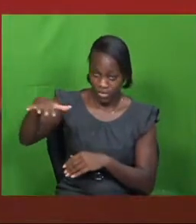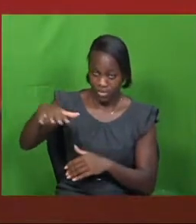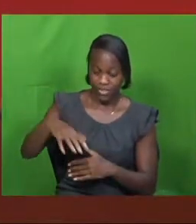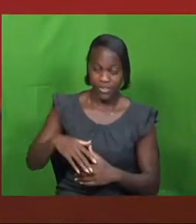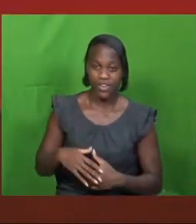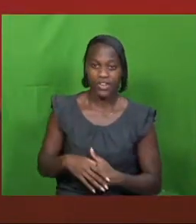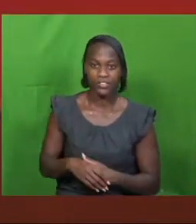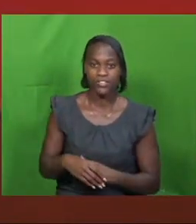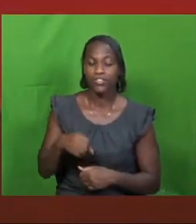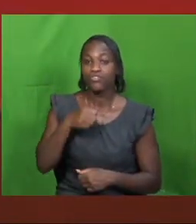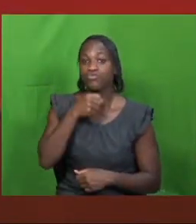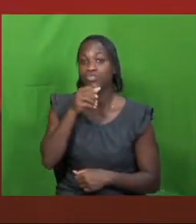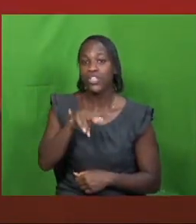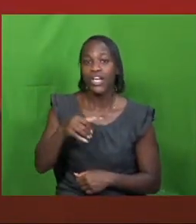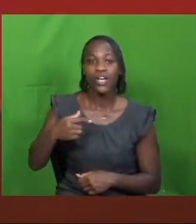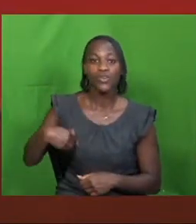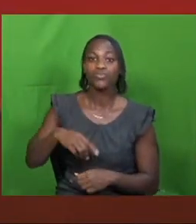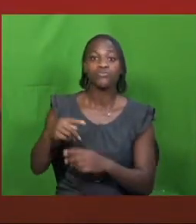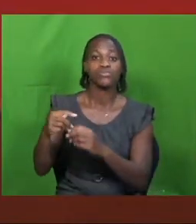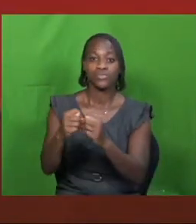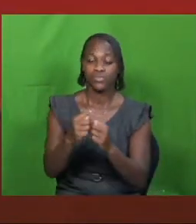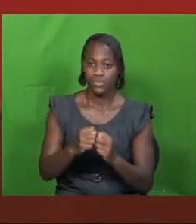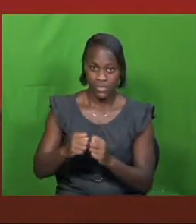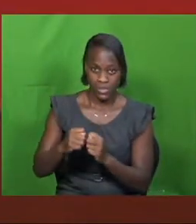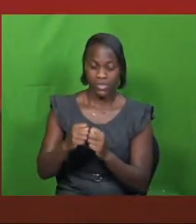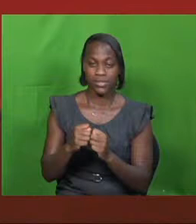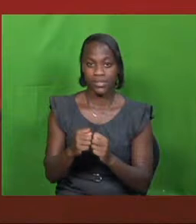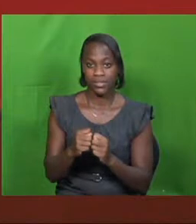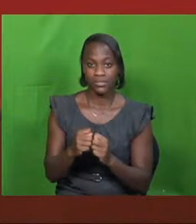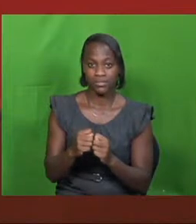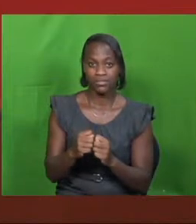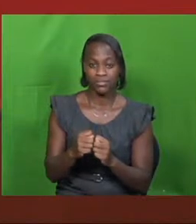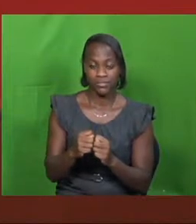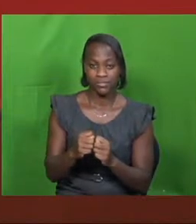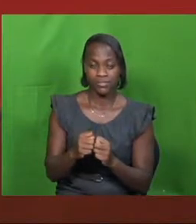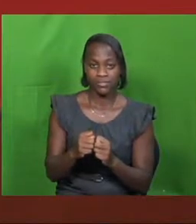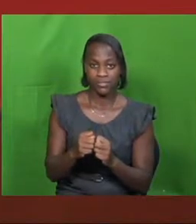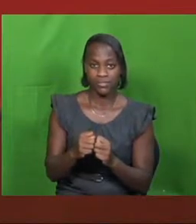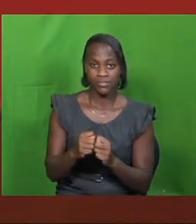and to assure them that we are together in this fight